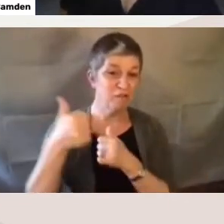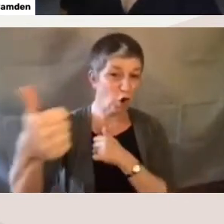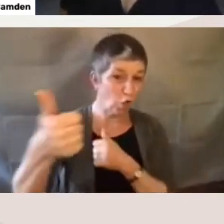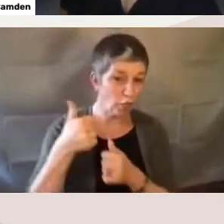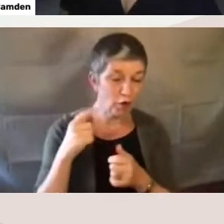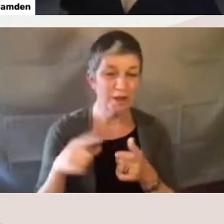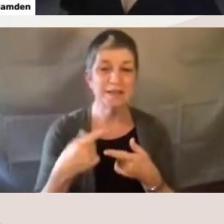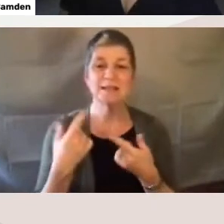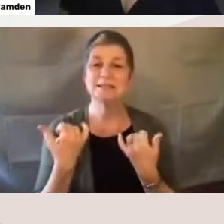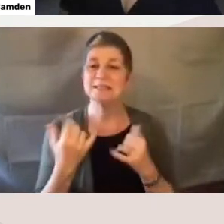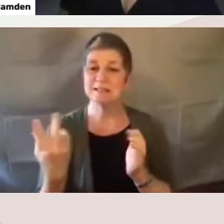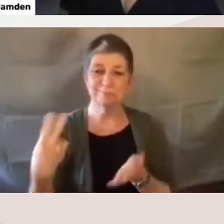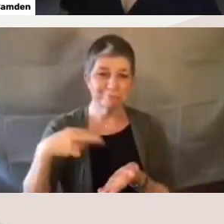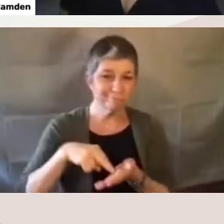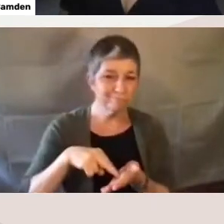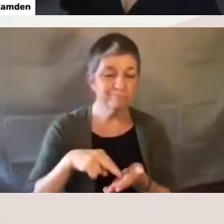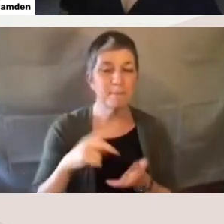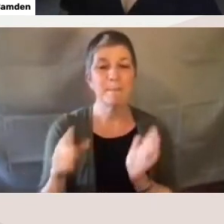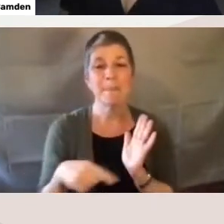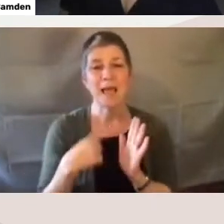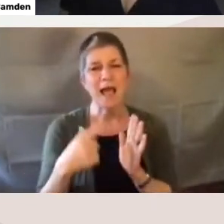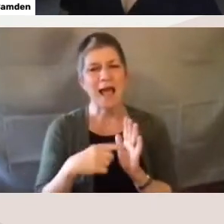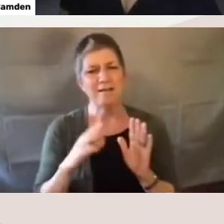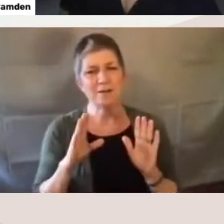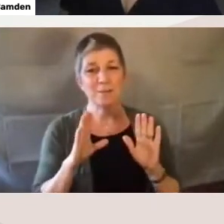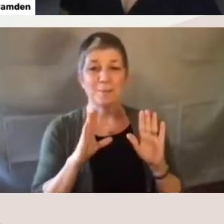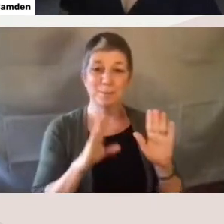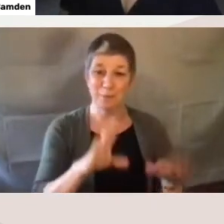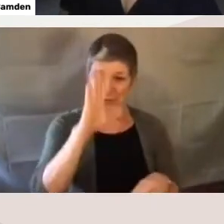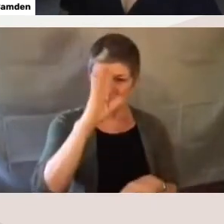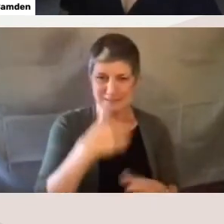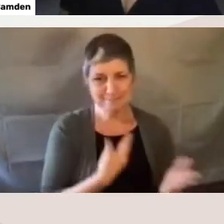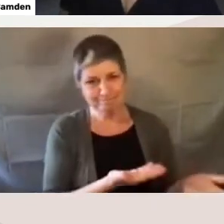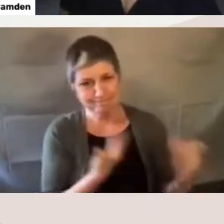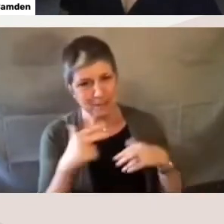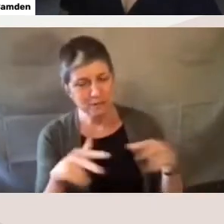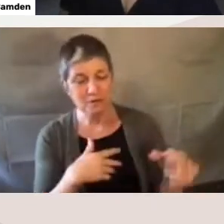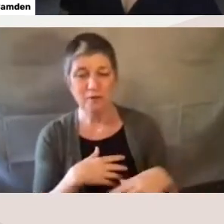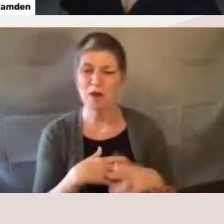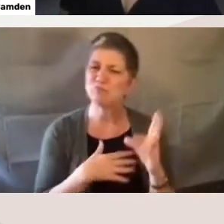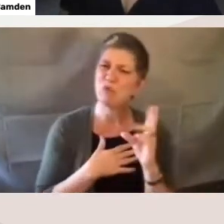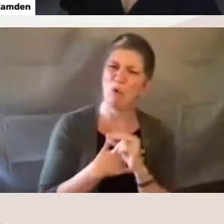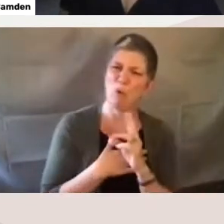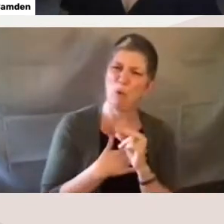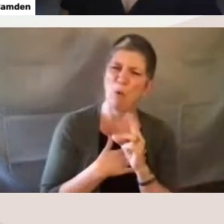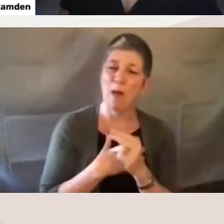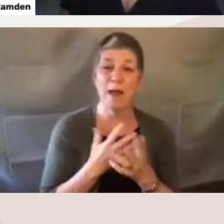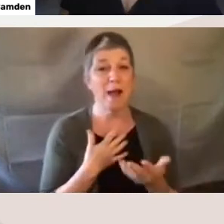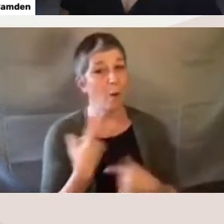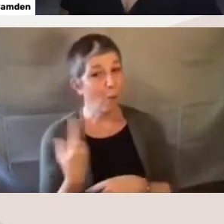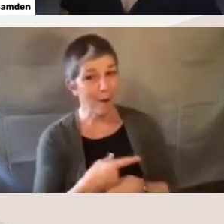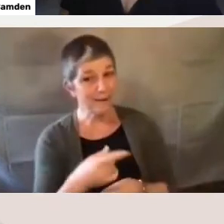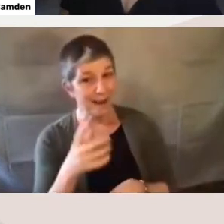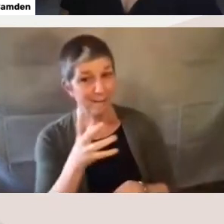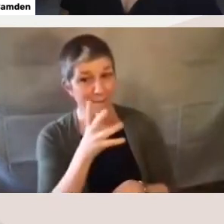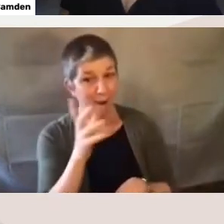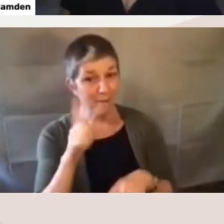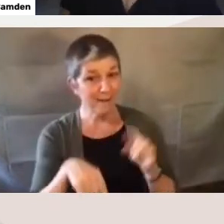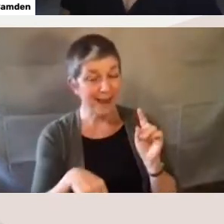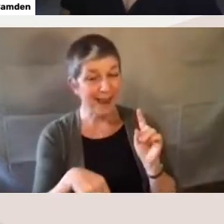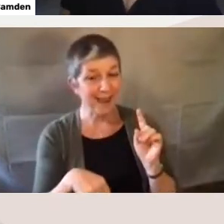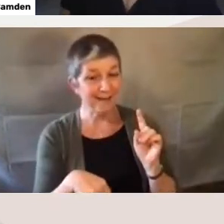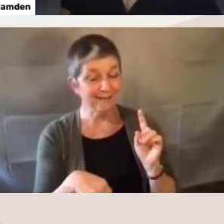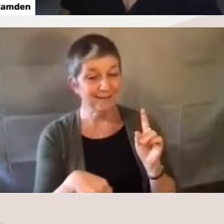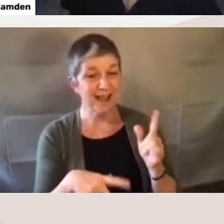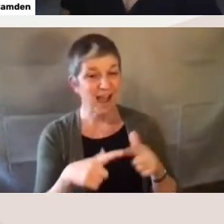and still get out of bed. And sometimes I have to push my son and tell him, let's go for a walk. And he's like, no. I'm like, one day mom's not going to be able to get out of bed and